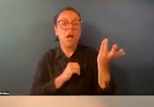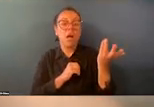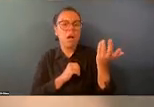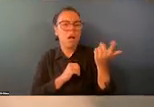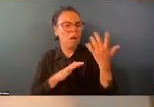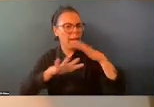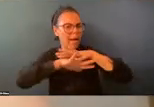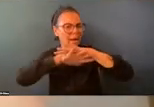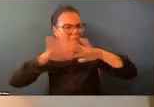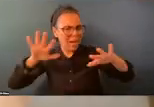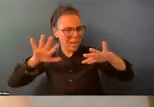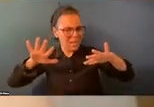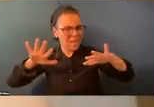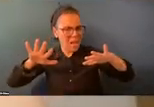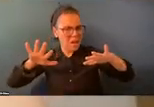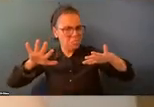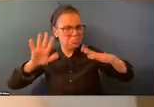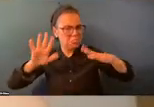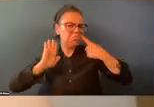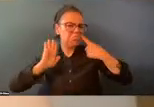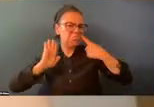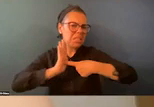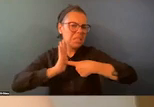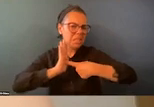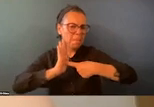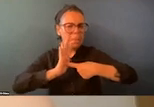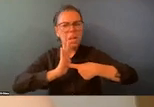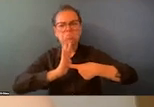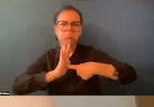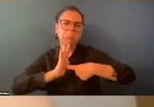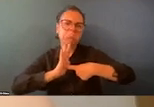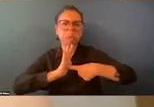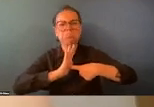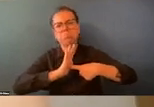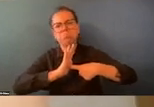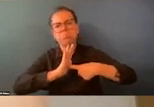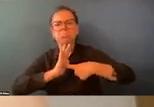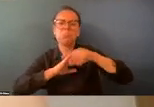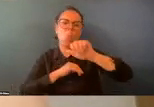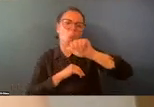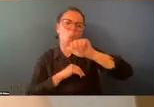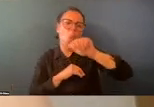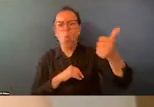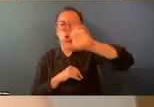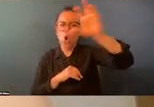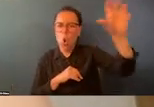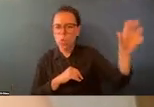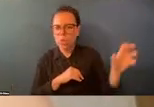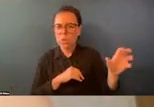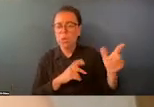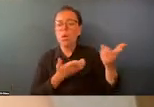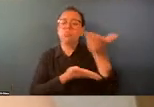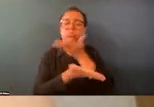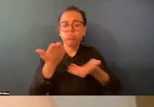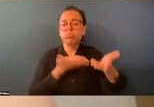And then in this network, we do have from, for example, other countries, from the ministries